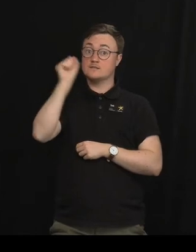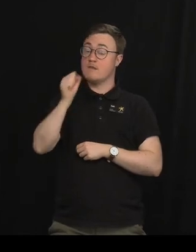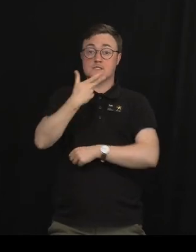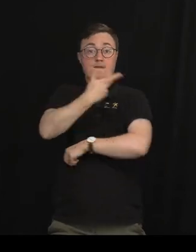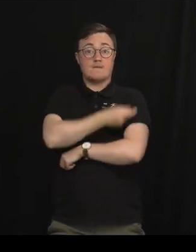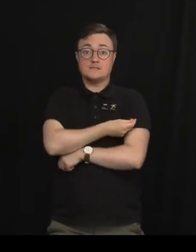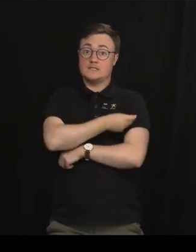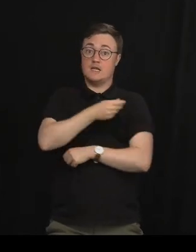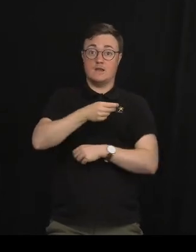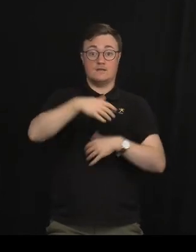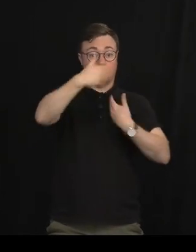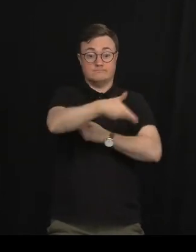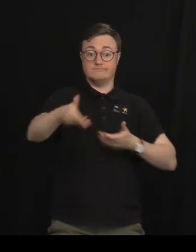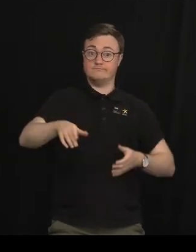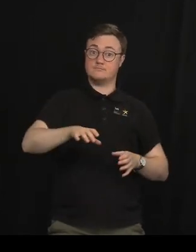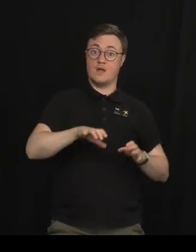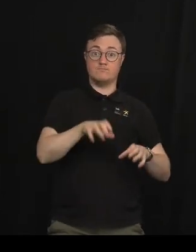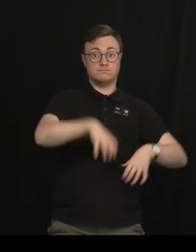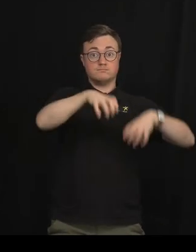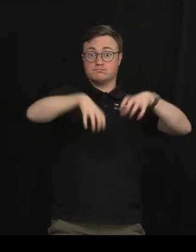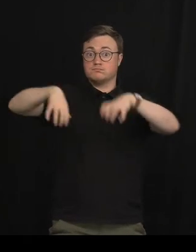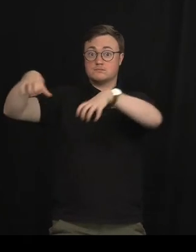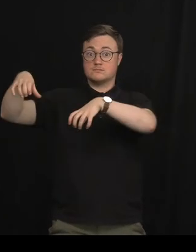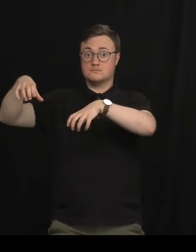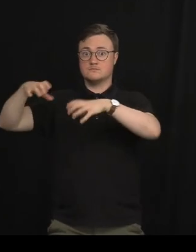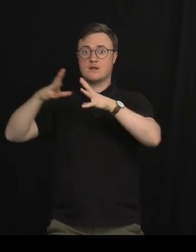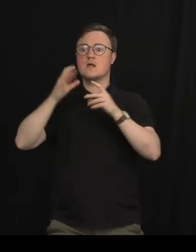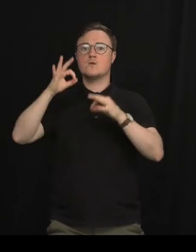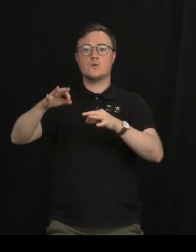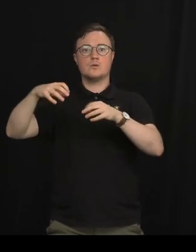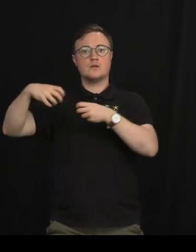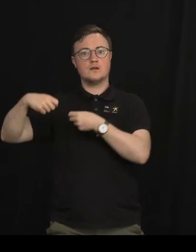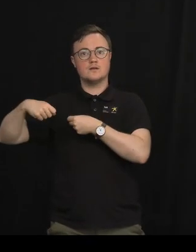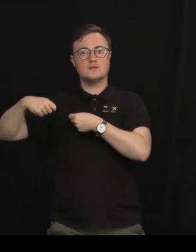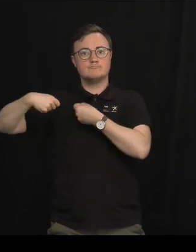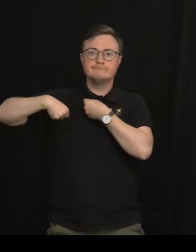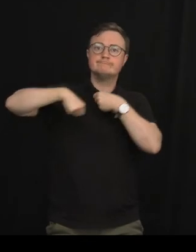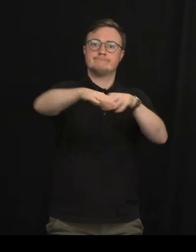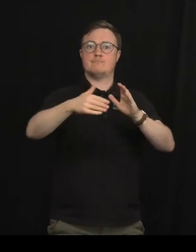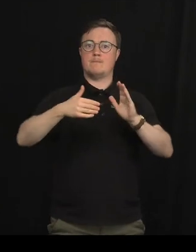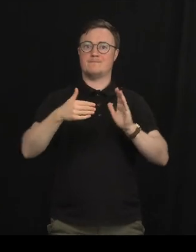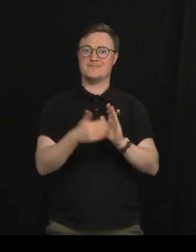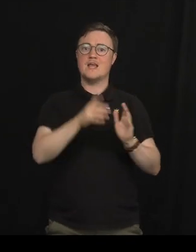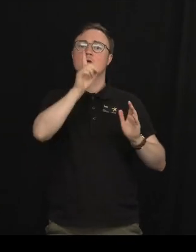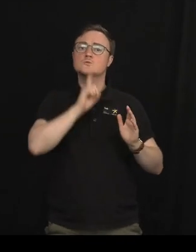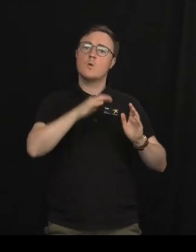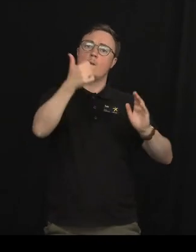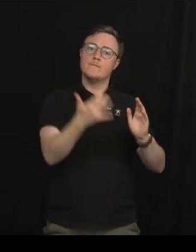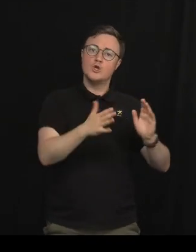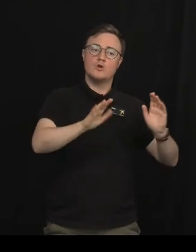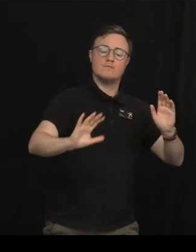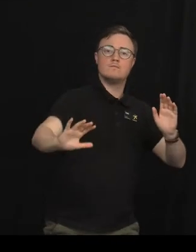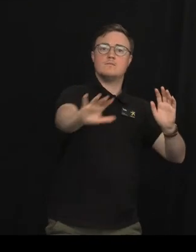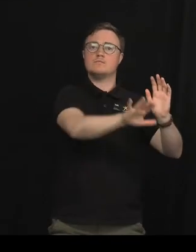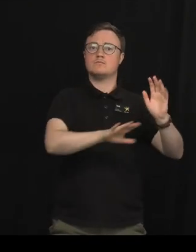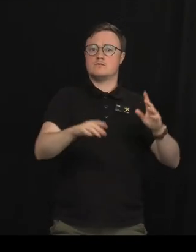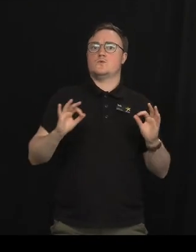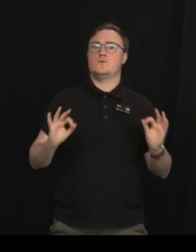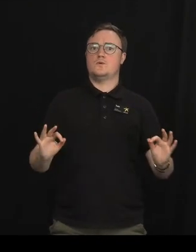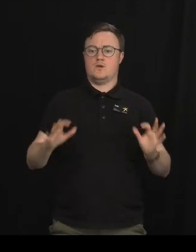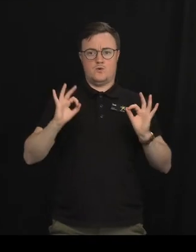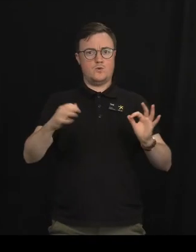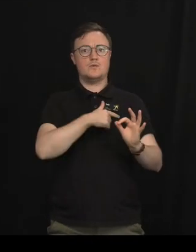you need to build on in that case is an infrastructure of maybe mobile health clinics small health clinics where we